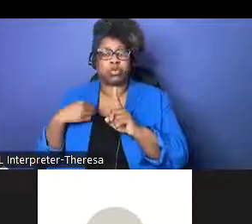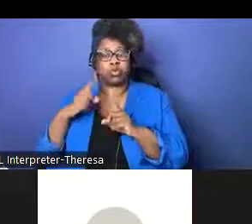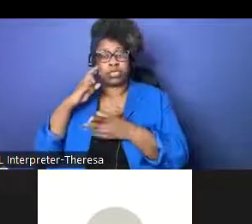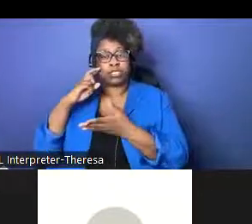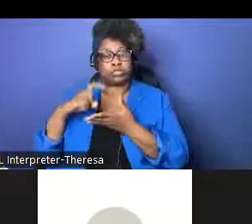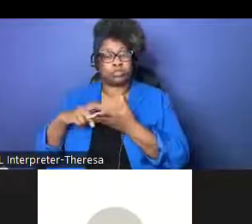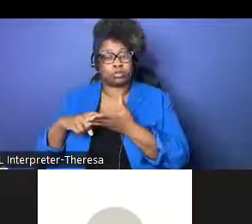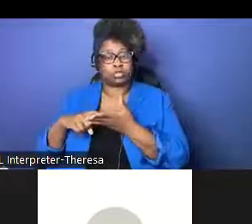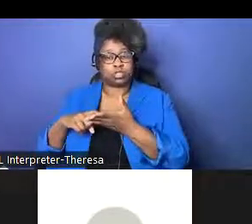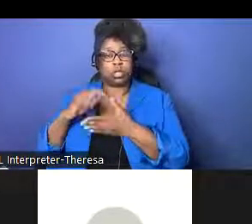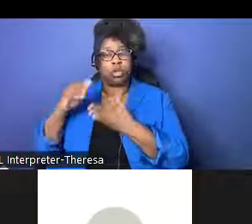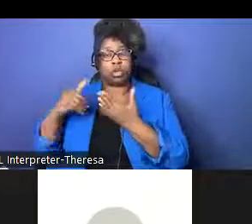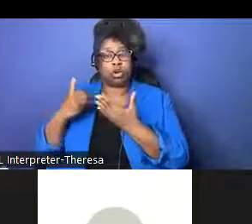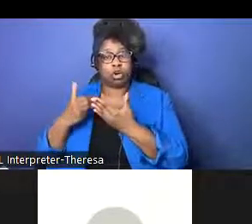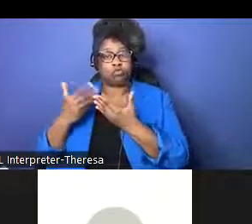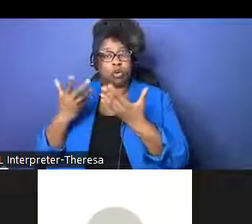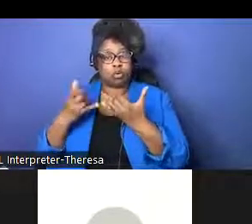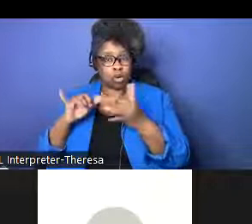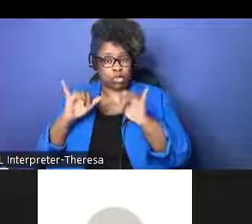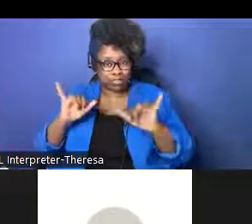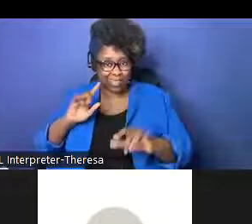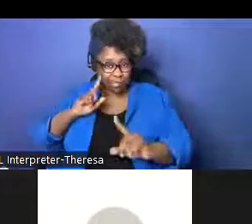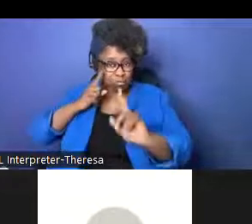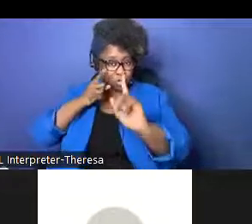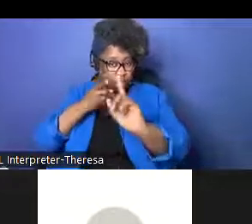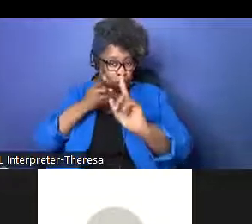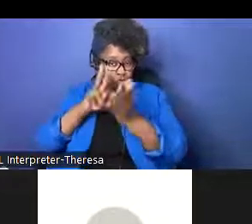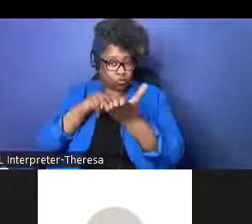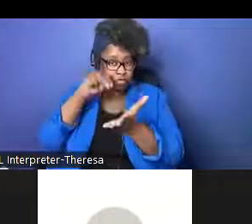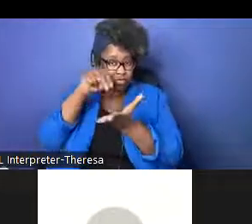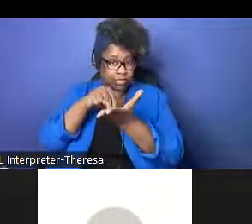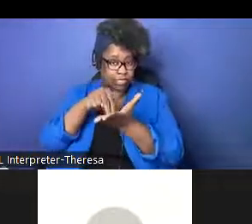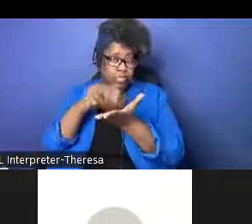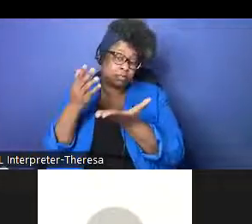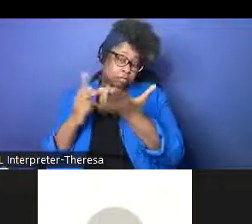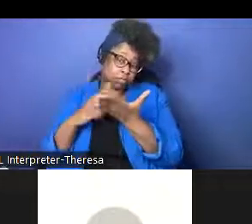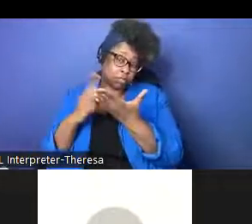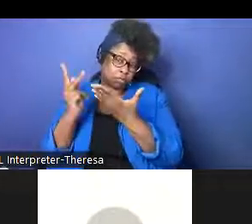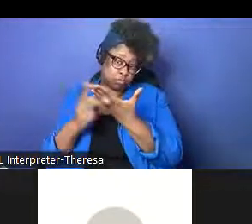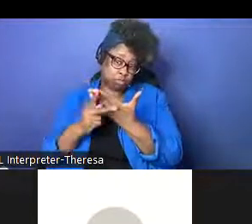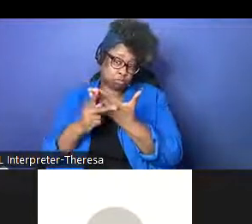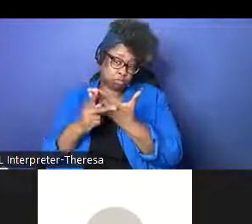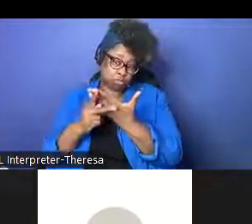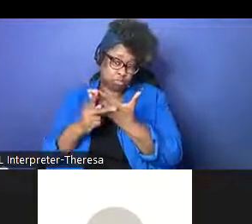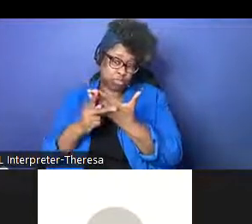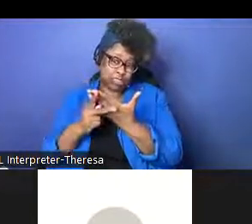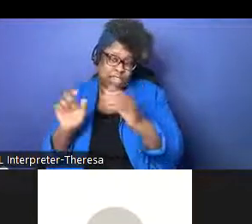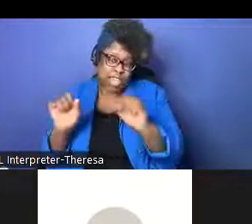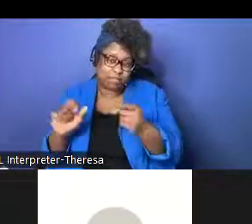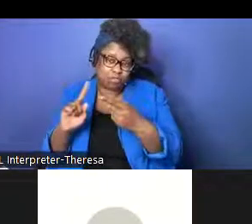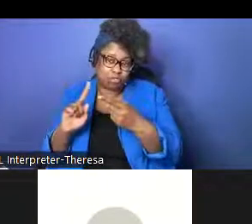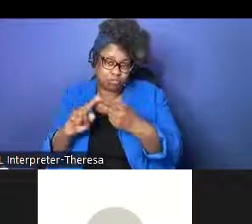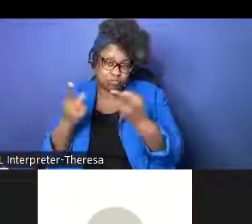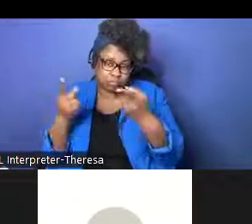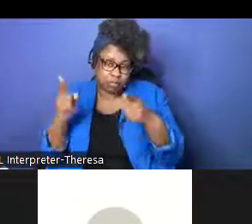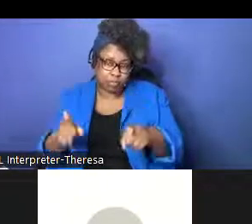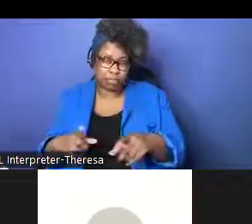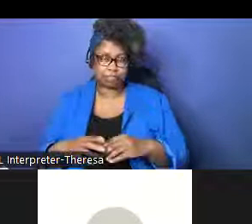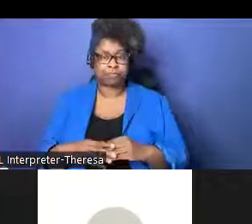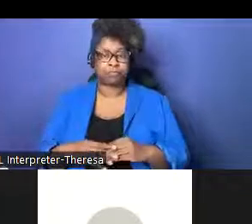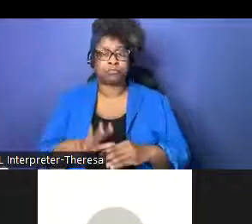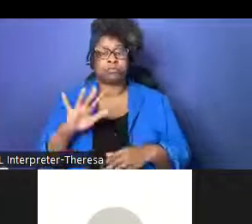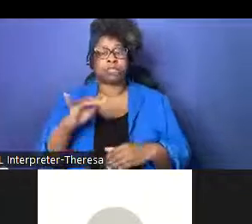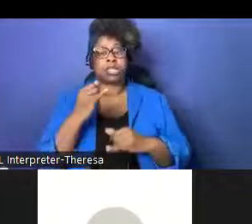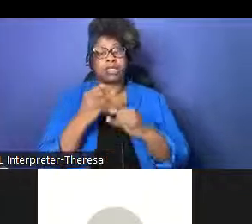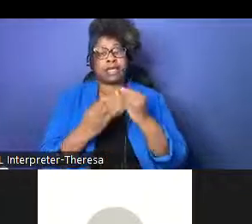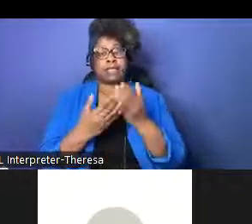are all working towards resilience, these programs might actually have teeth. One of the last things I